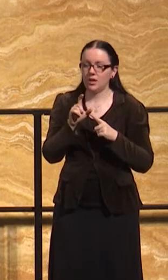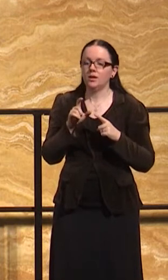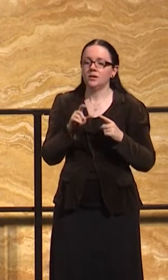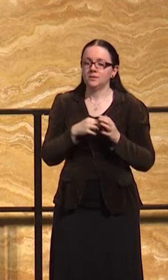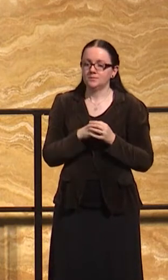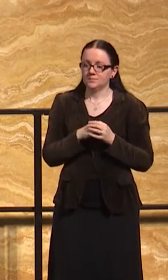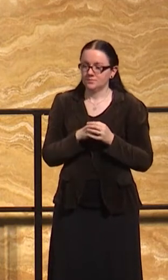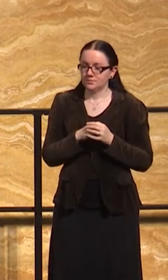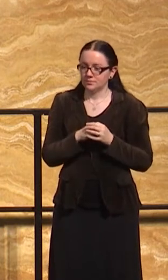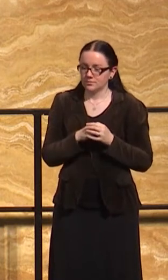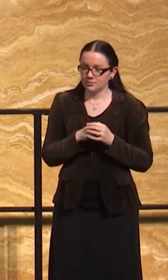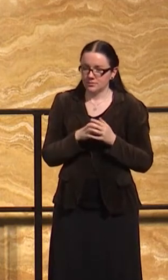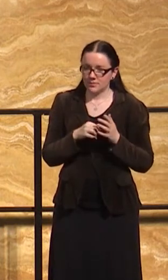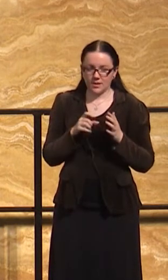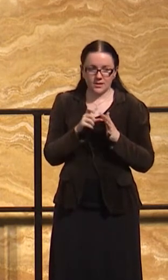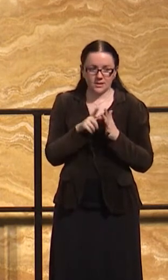Abel Guterres.